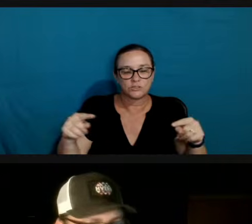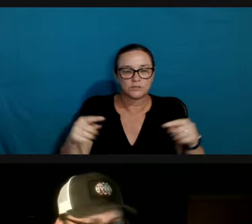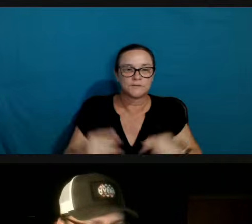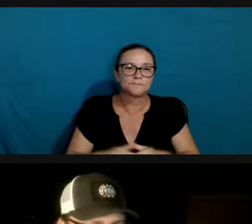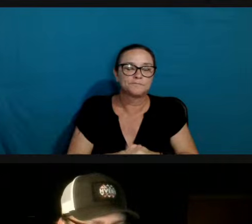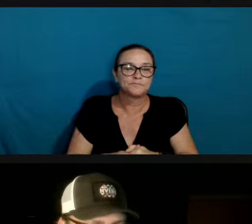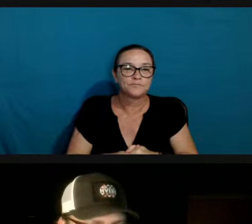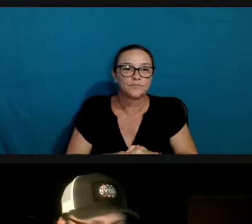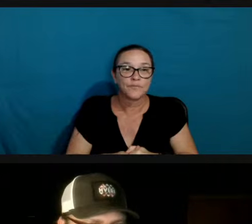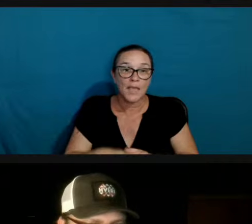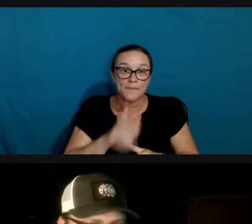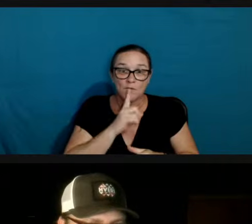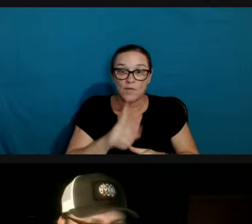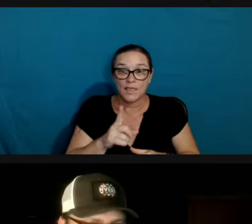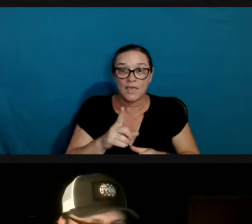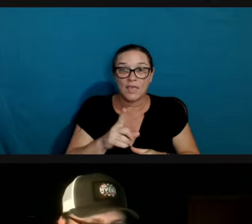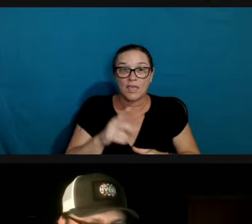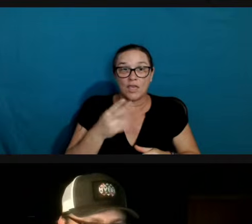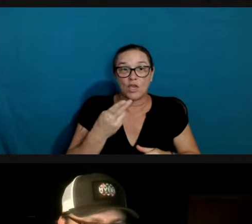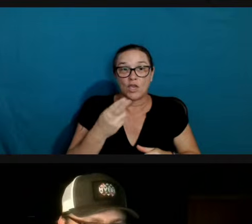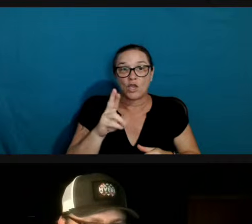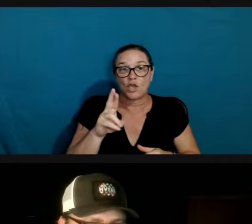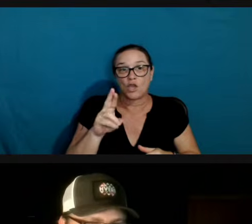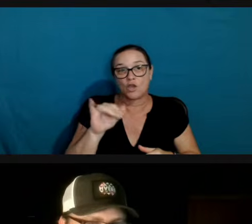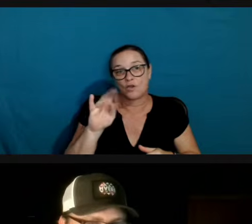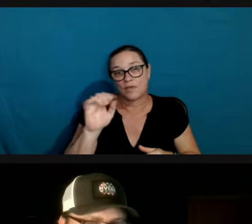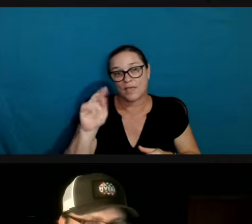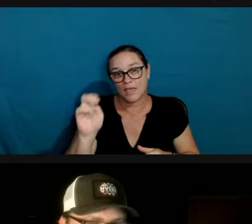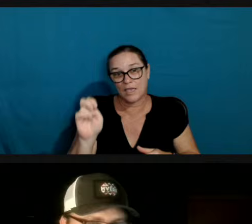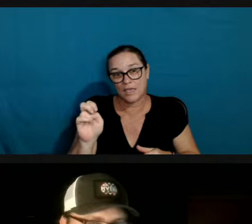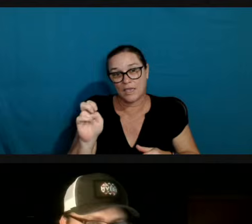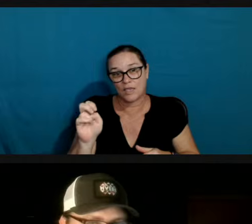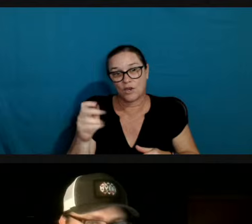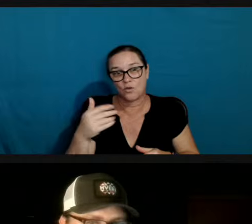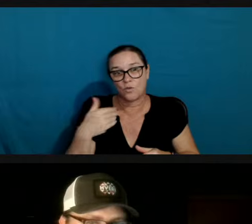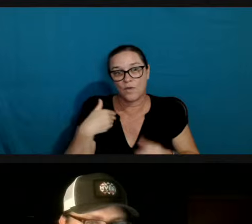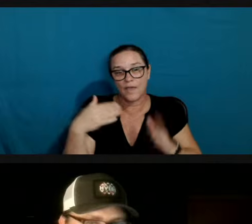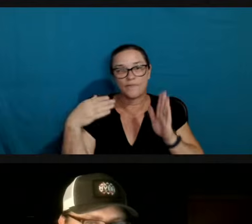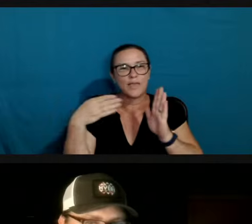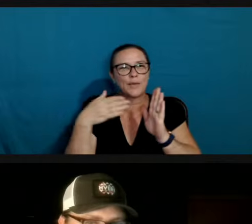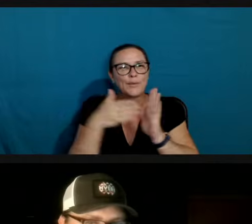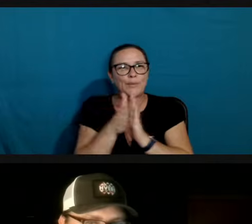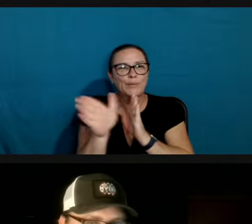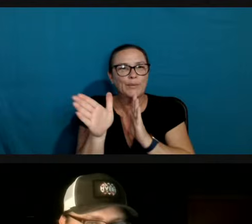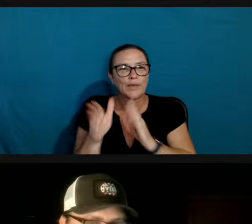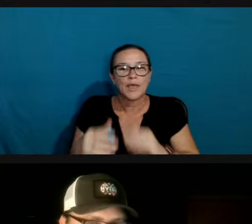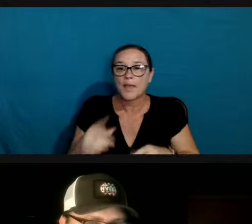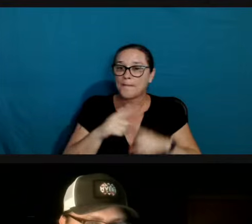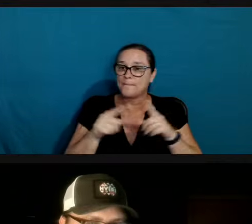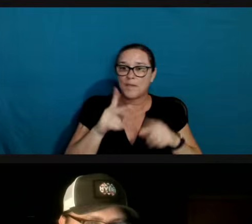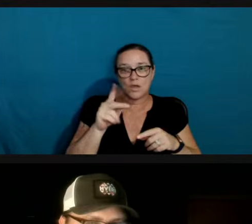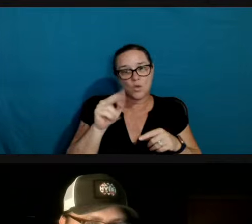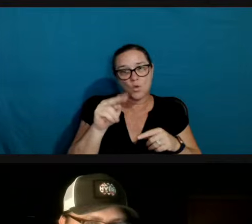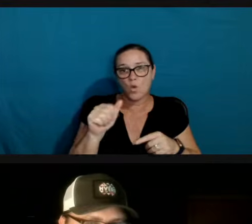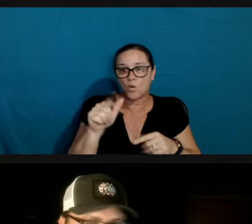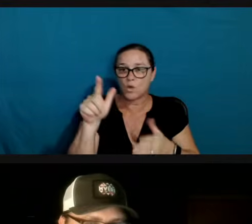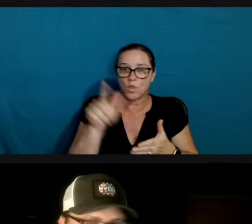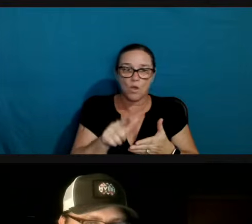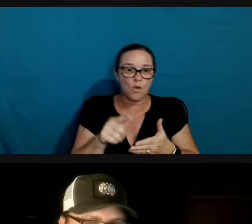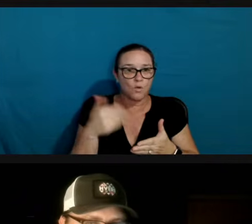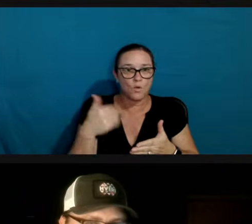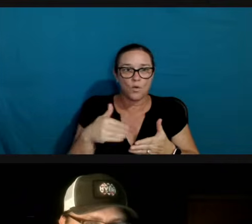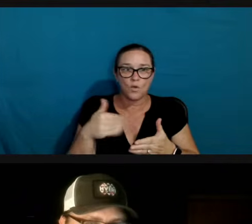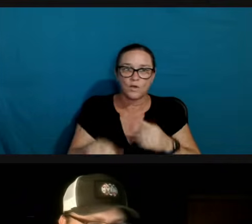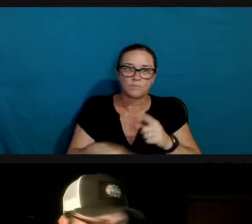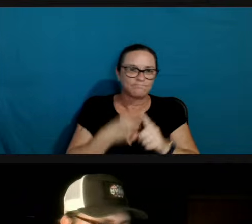really, the hurricanes, a lot of those we have glancing blows with. The Kona Low, though, when it comes in, it comes in